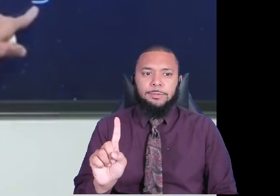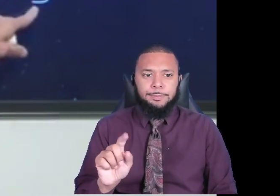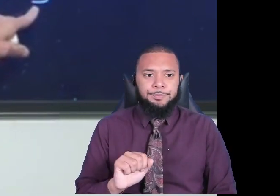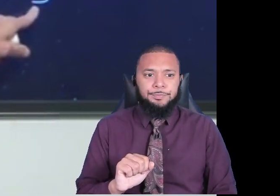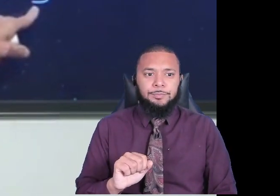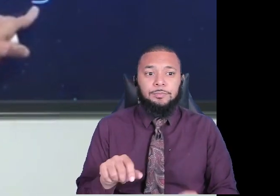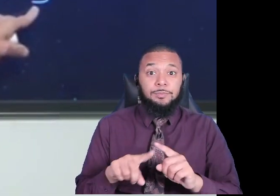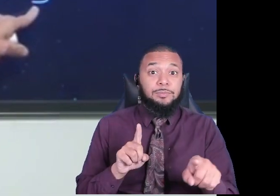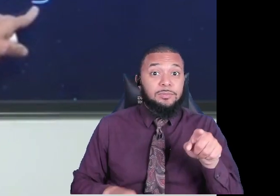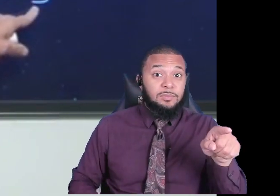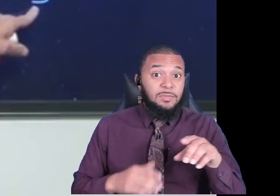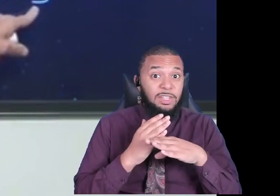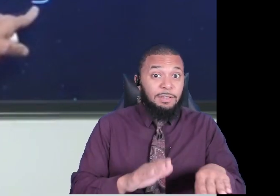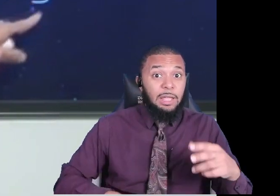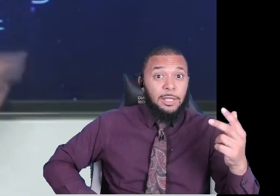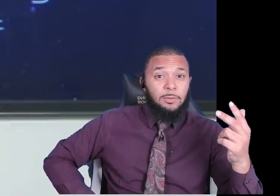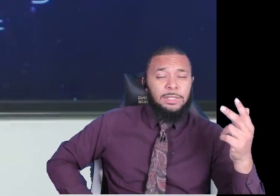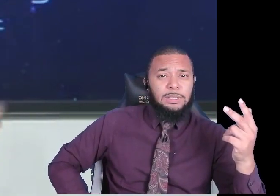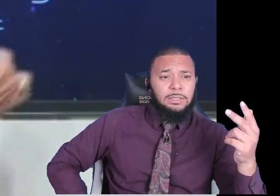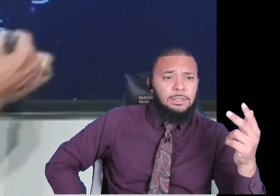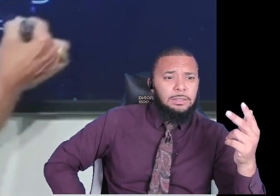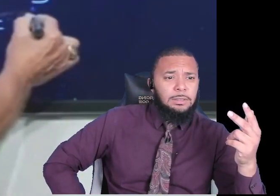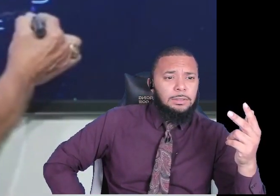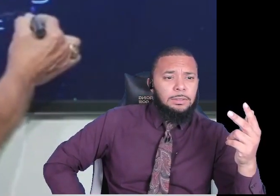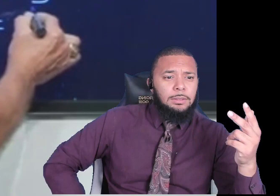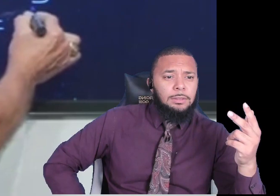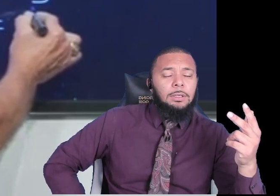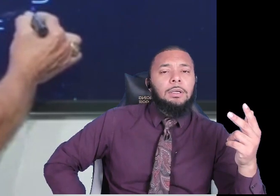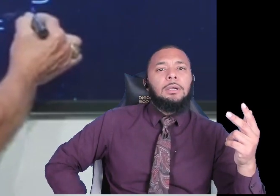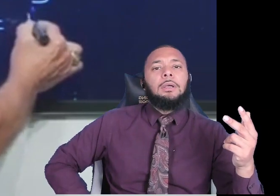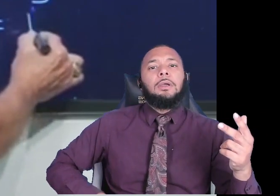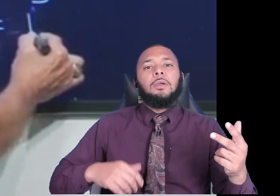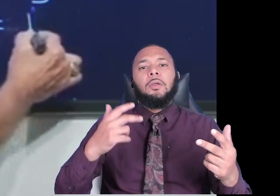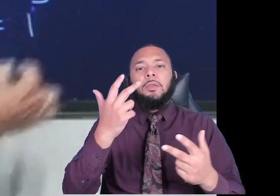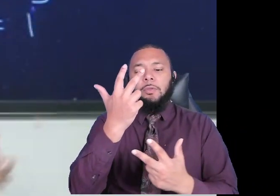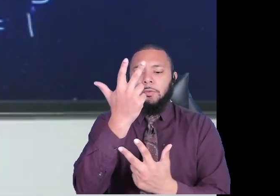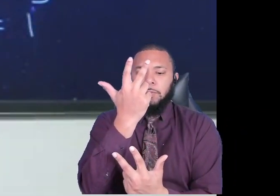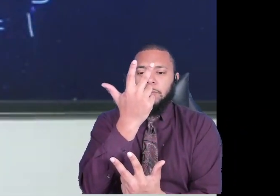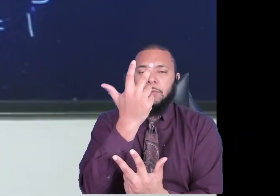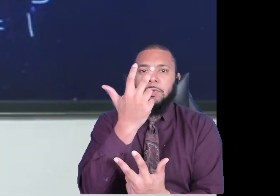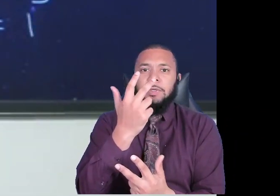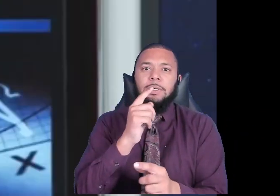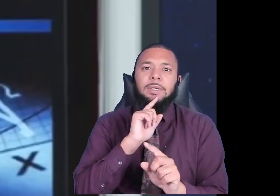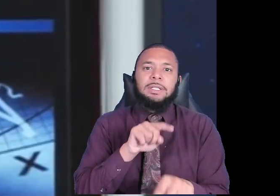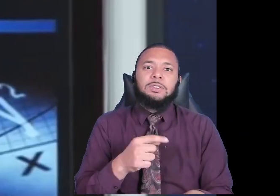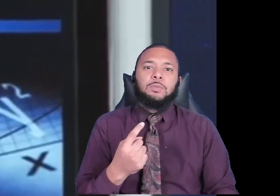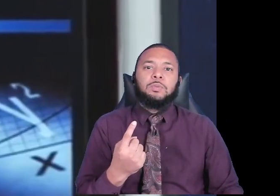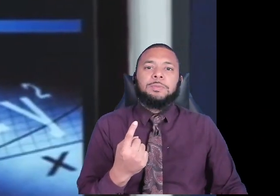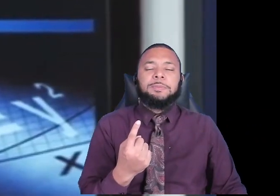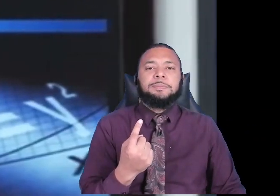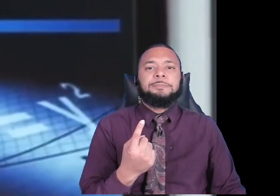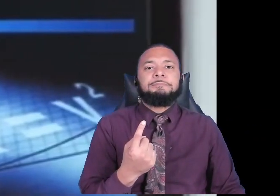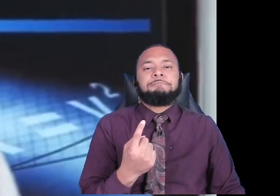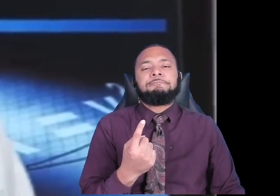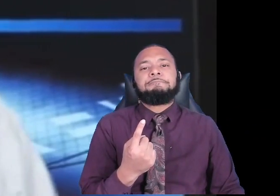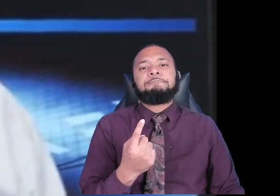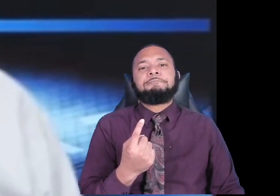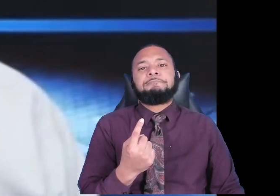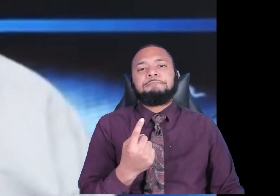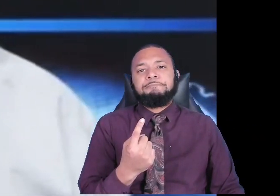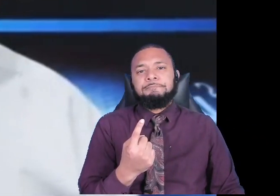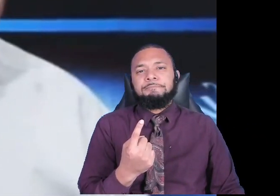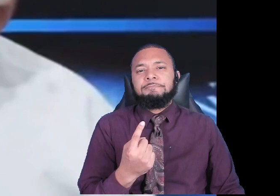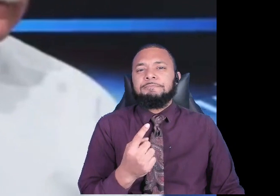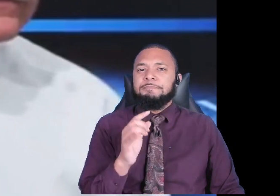But we have to divide this by 3. And 3 divided by 3 is 1. So that's